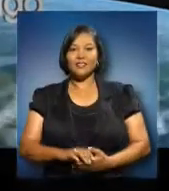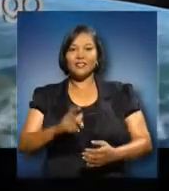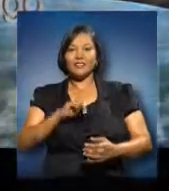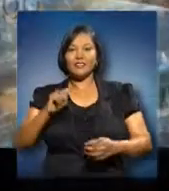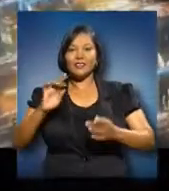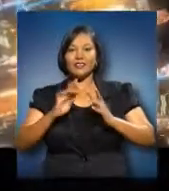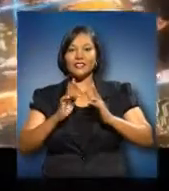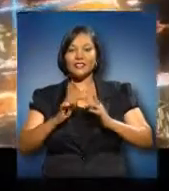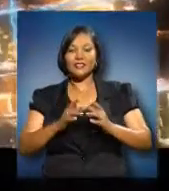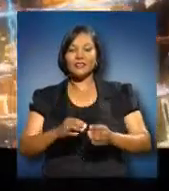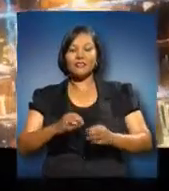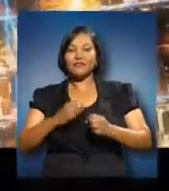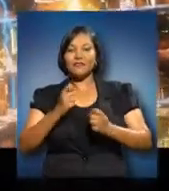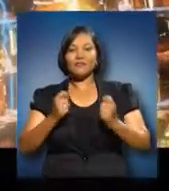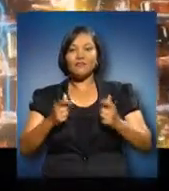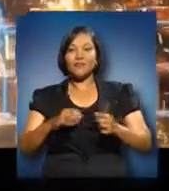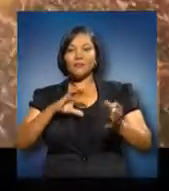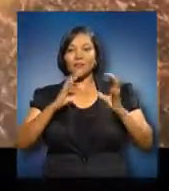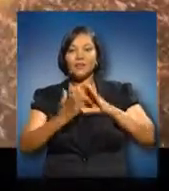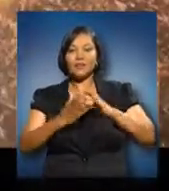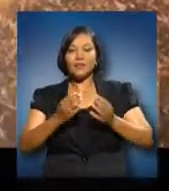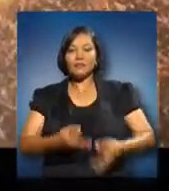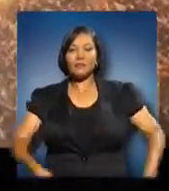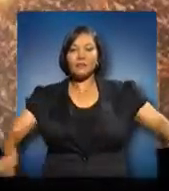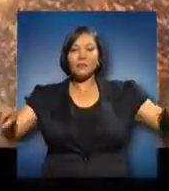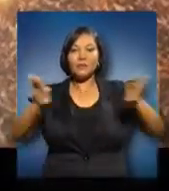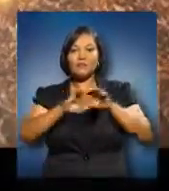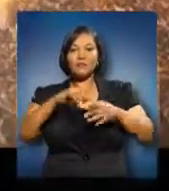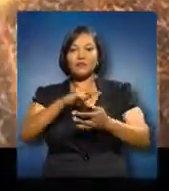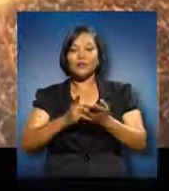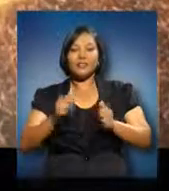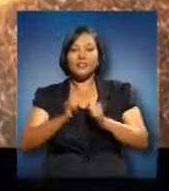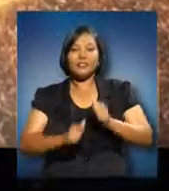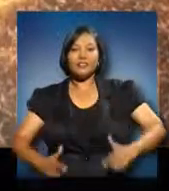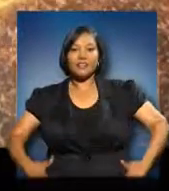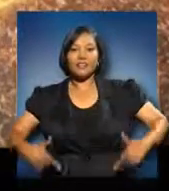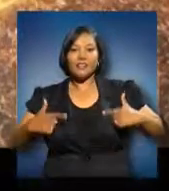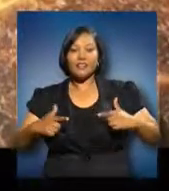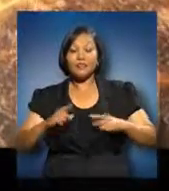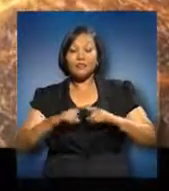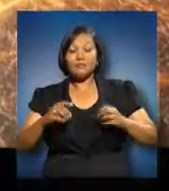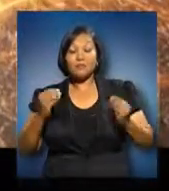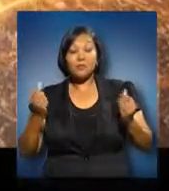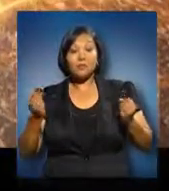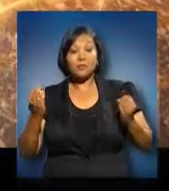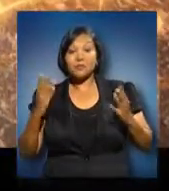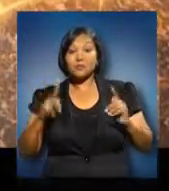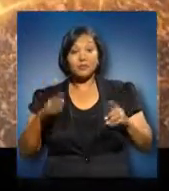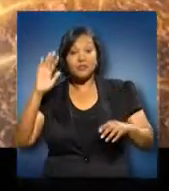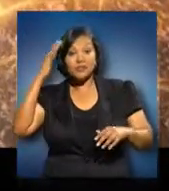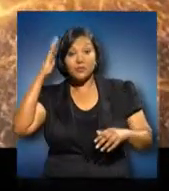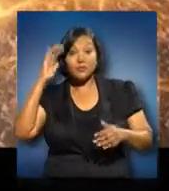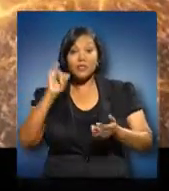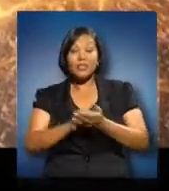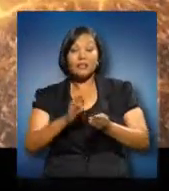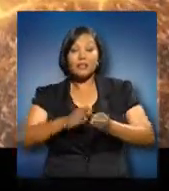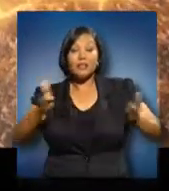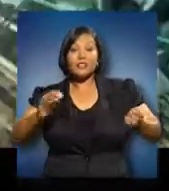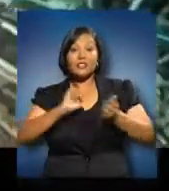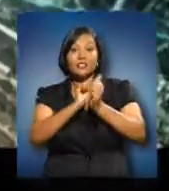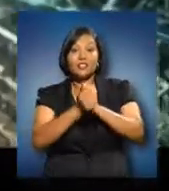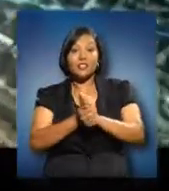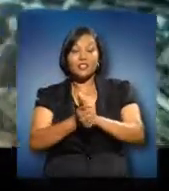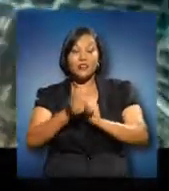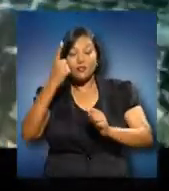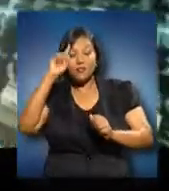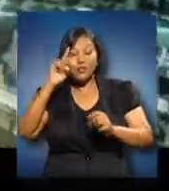The Internet is fast becoming an integral part of our daily lives, but many of us are probably unaware that the biggest